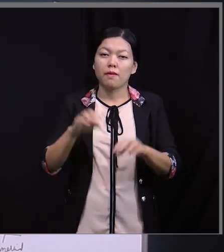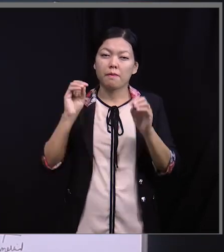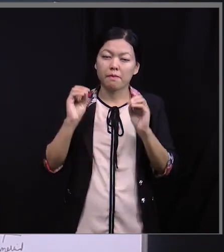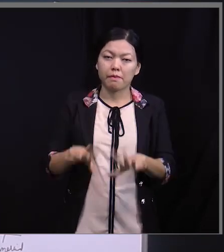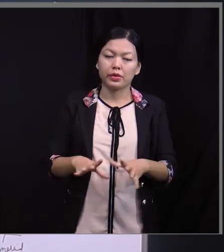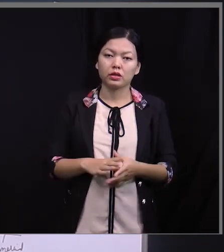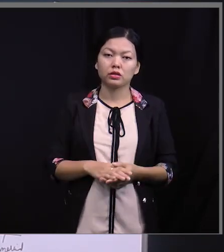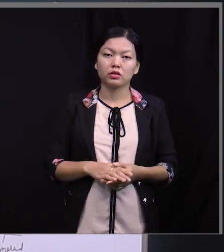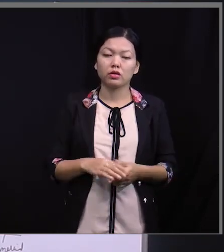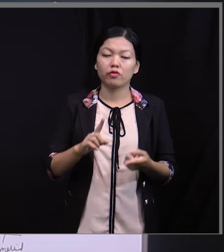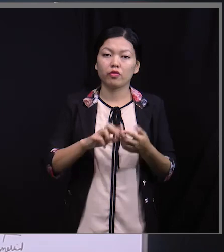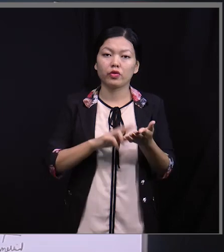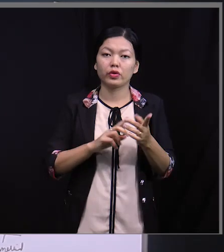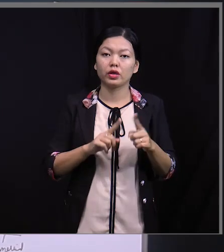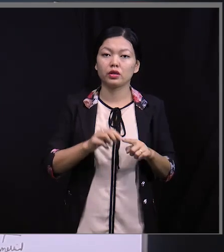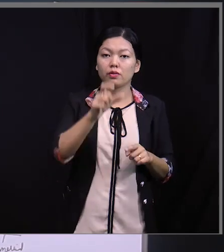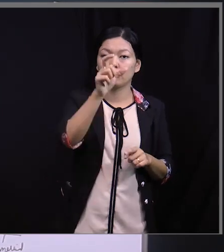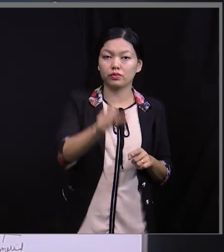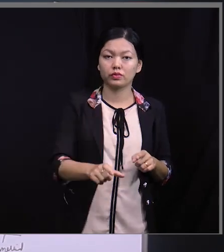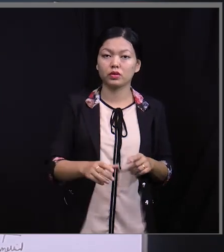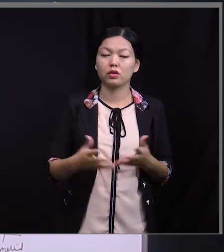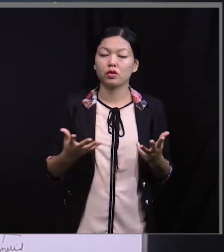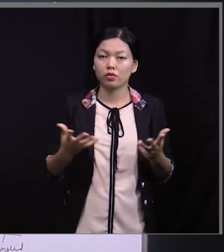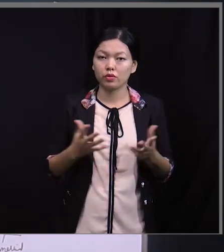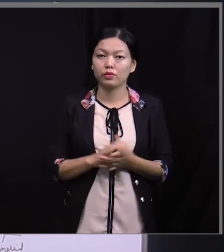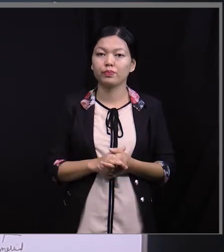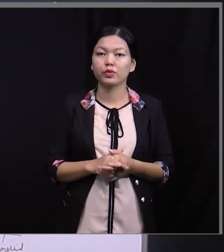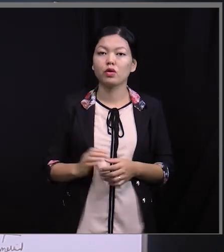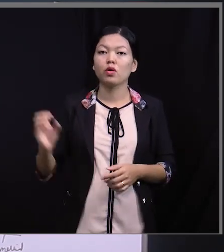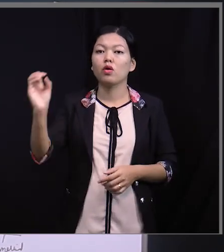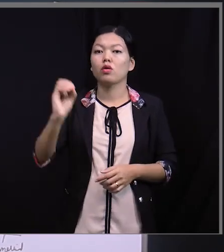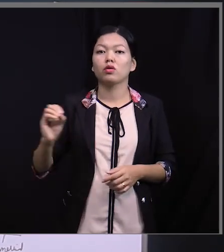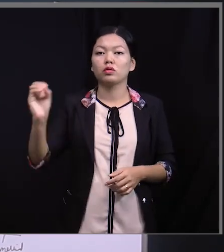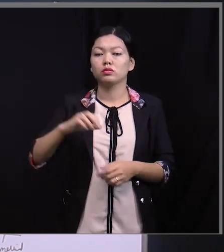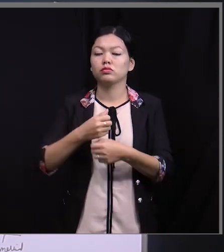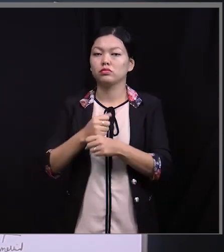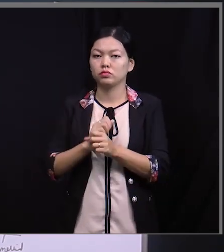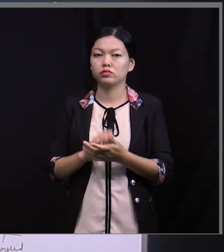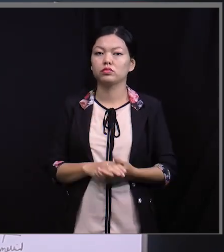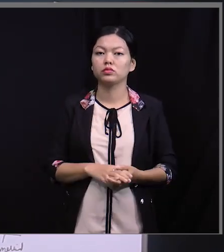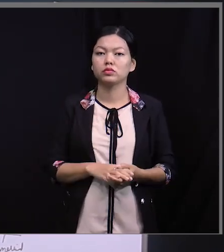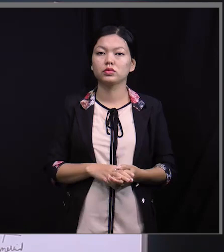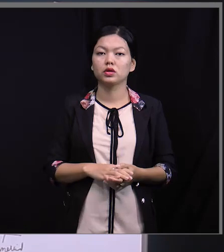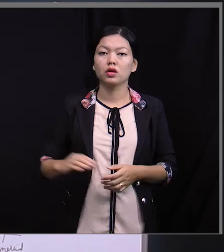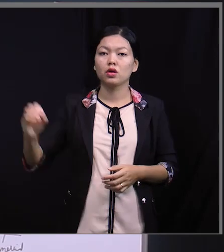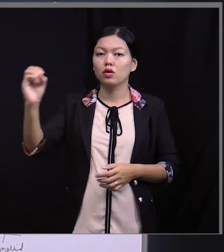crucial time is to build an organization. As an entrepreneur, we